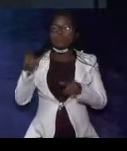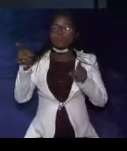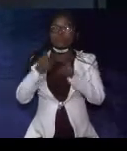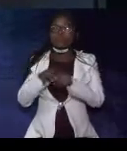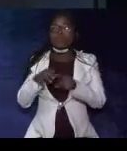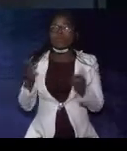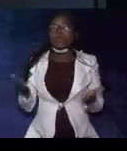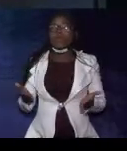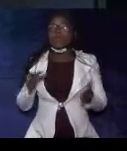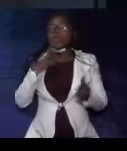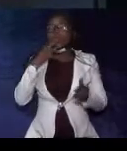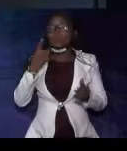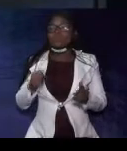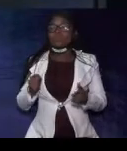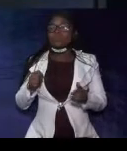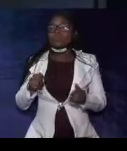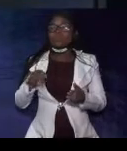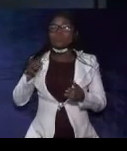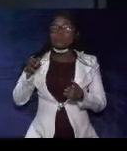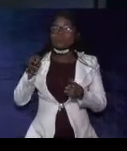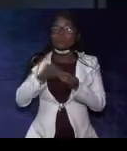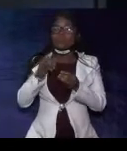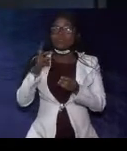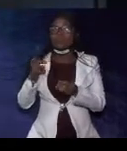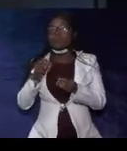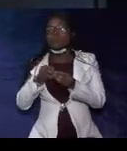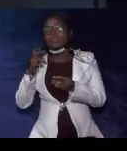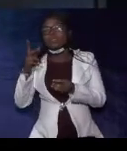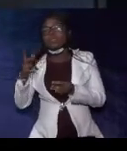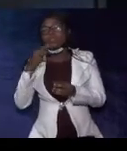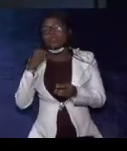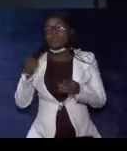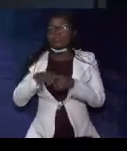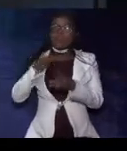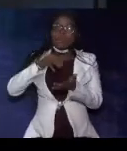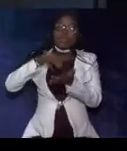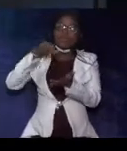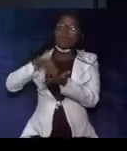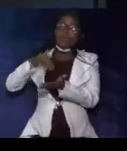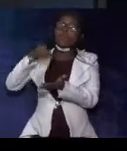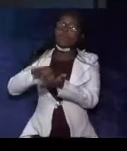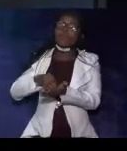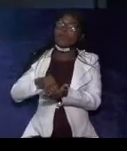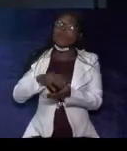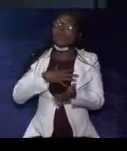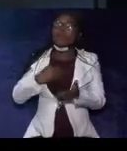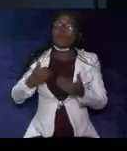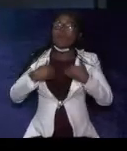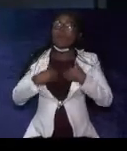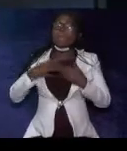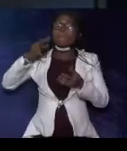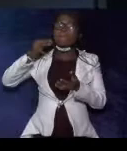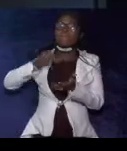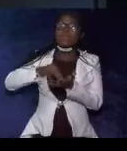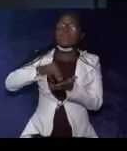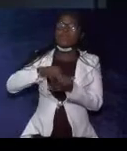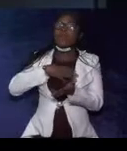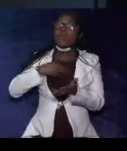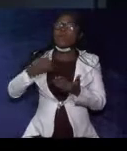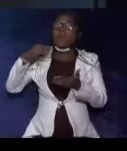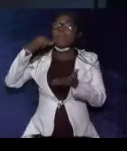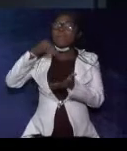not. Okay, so here the highest place value is billion, here is also billion, here is also billion. So you build houses for billion,